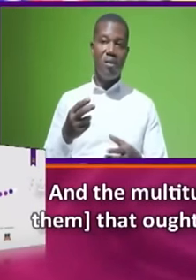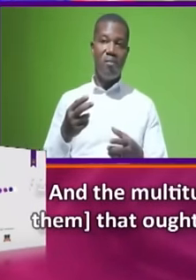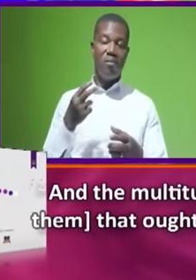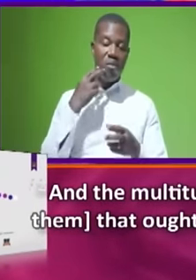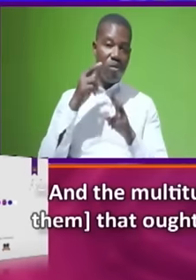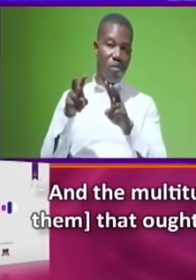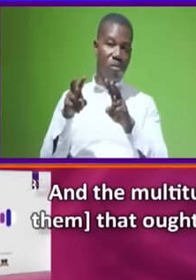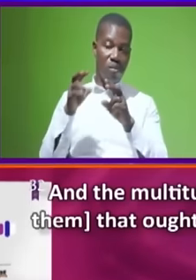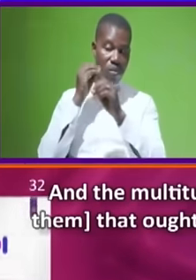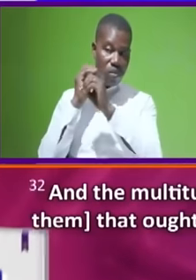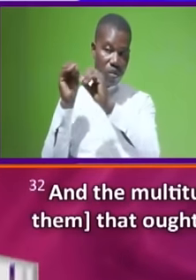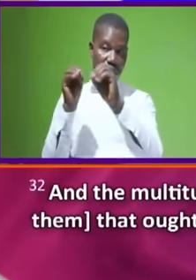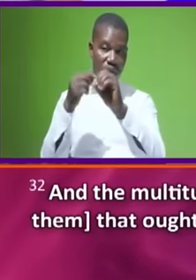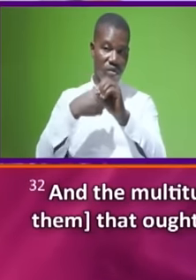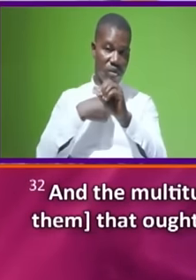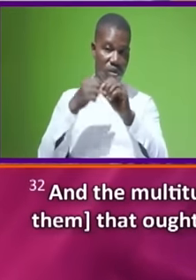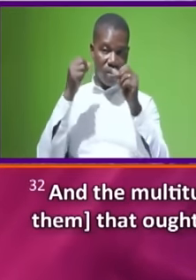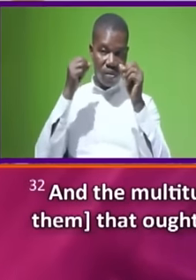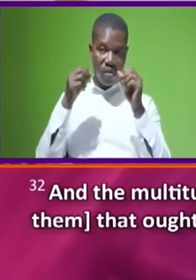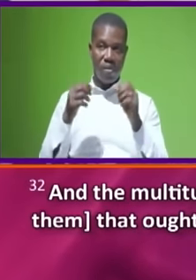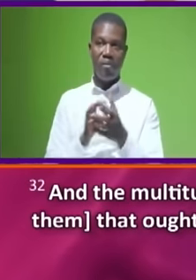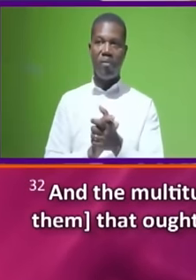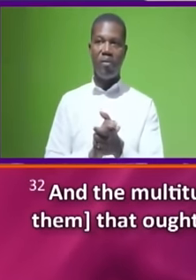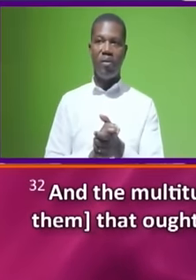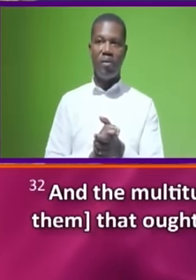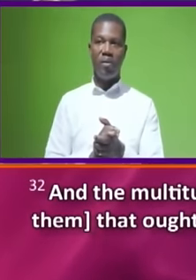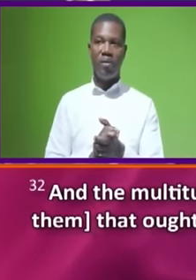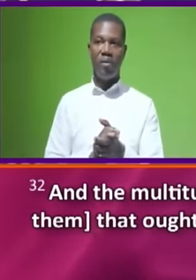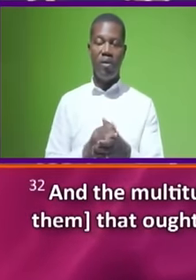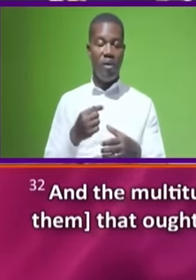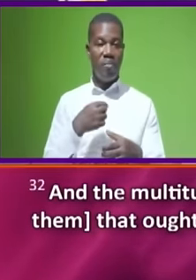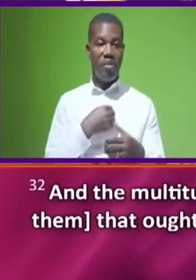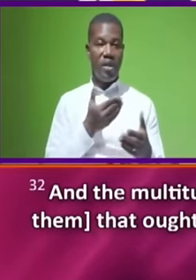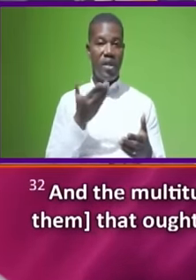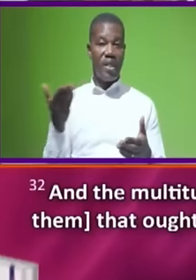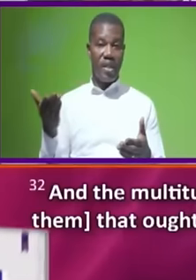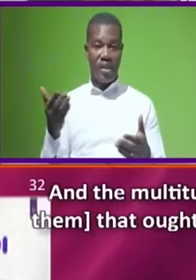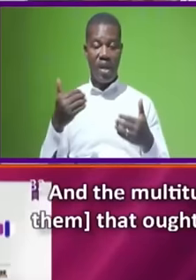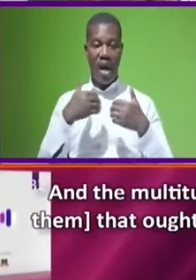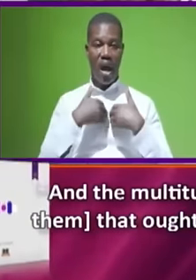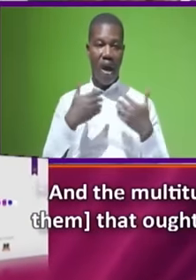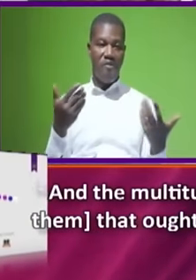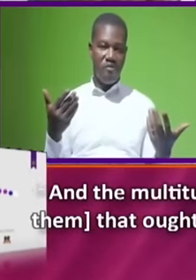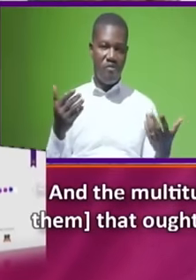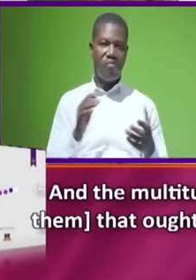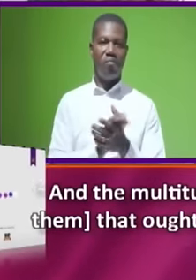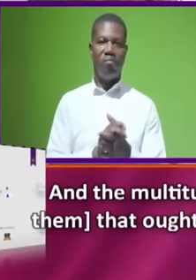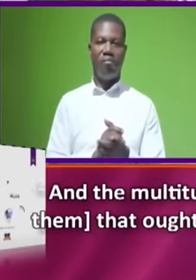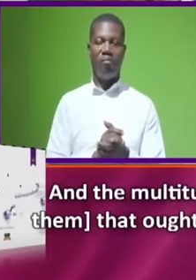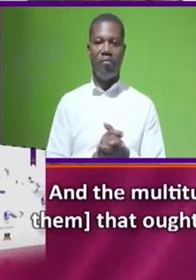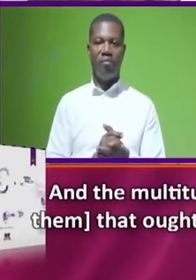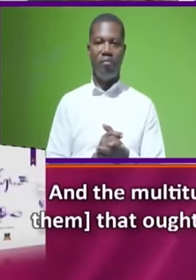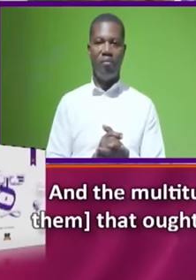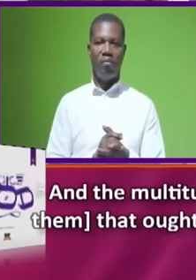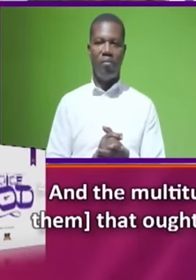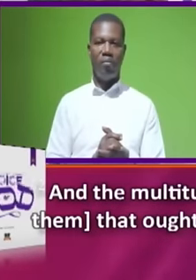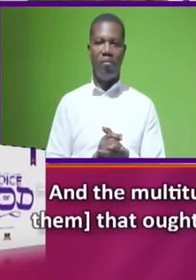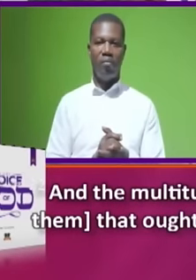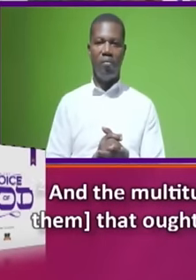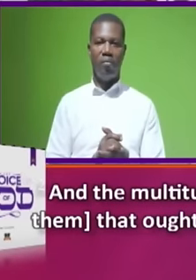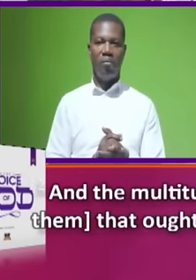Take a critical look at me. The things that I have and